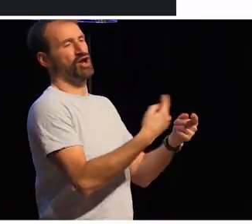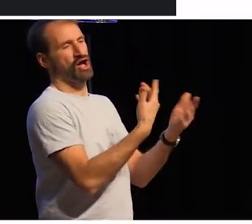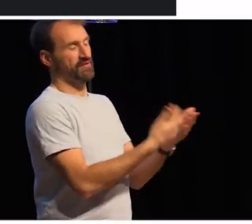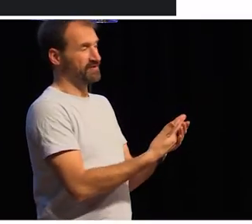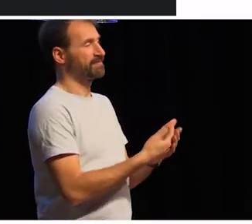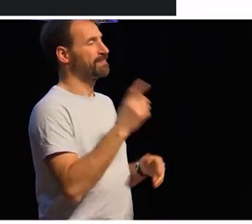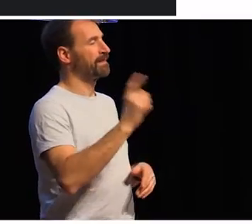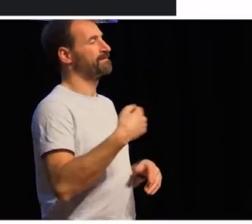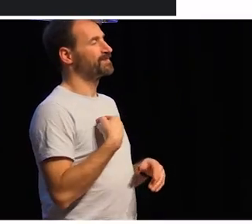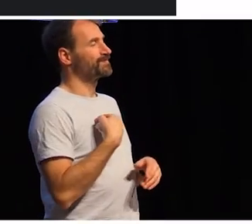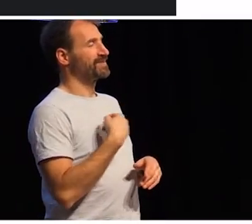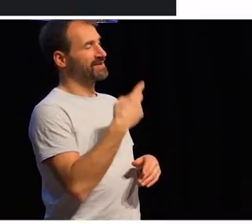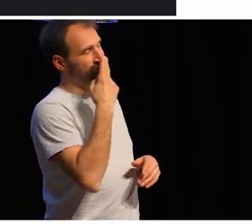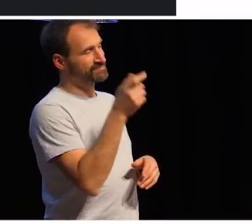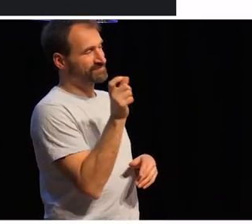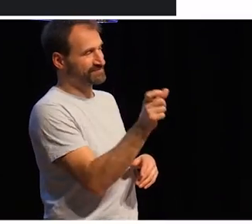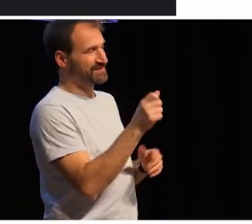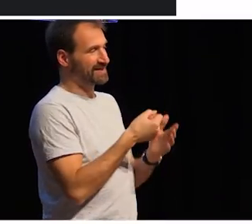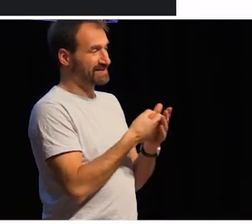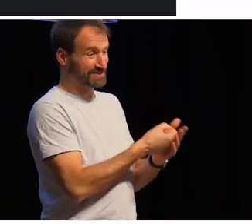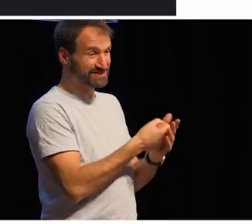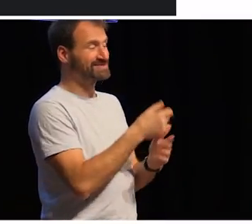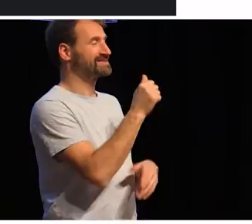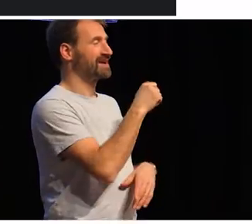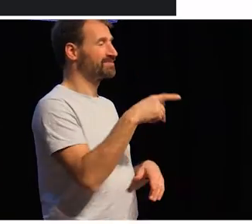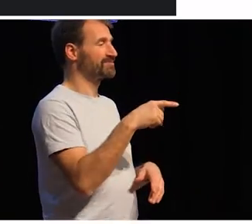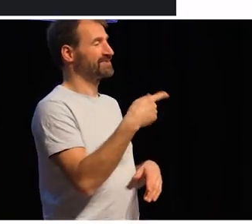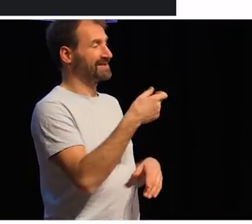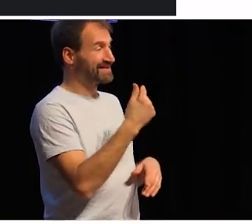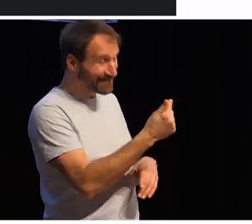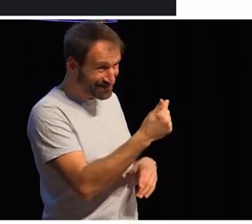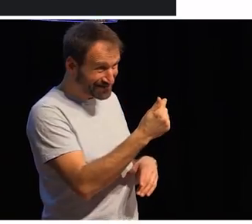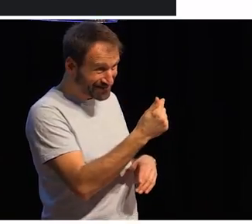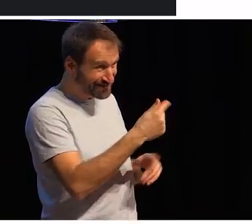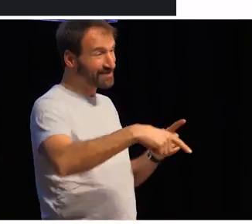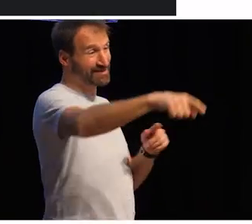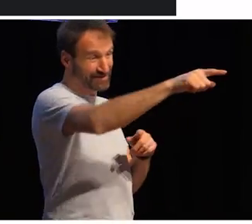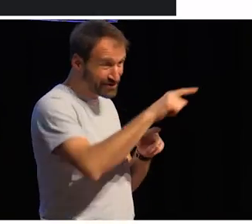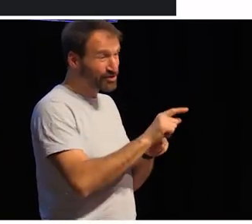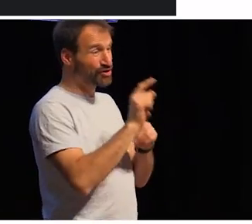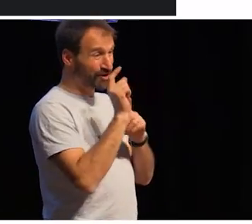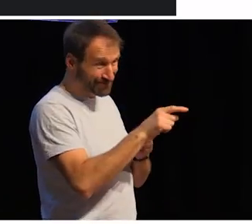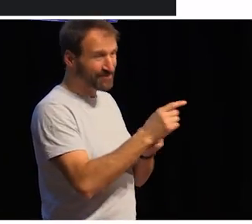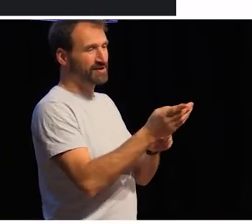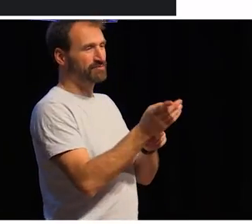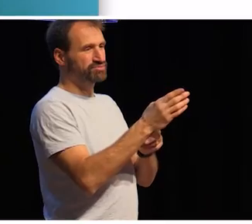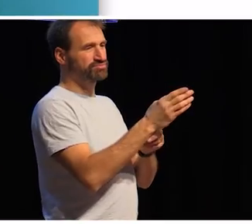a HTTP GET route and slash turn, and that's how you hit the route, and then the servo turns.